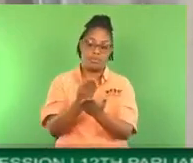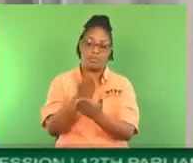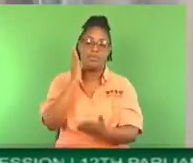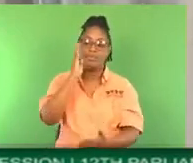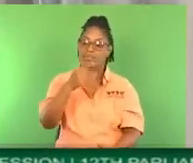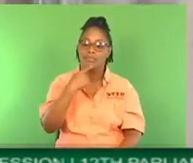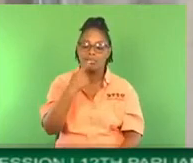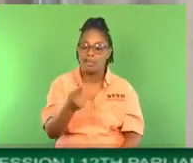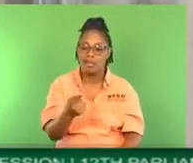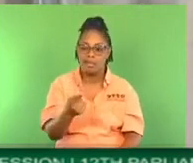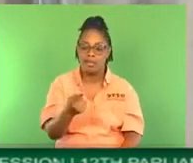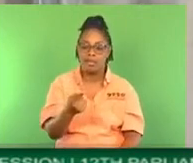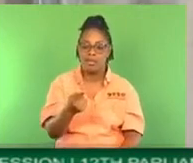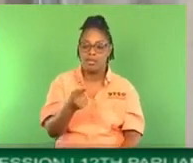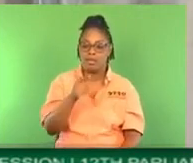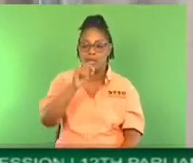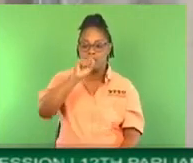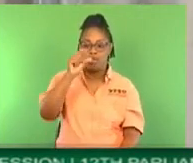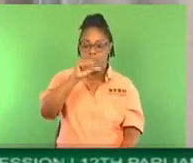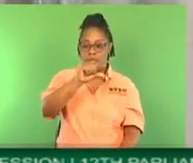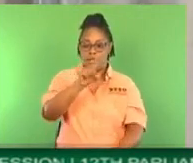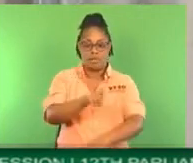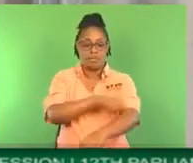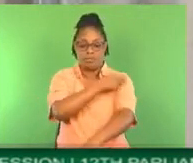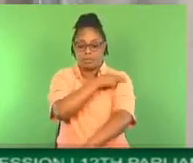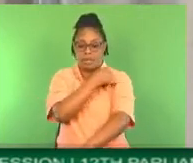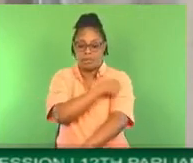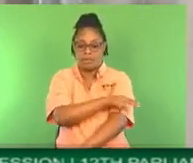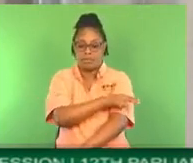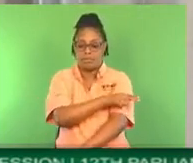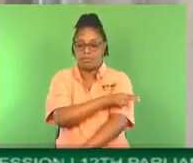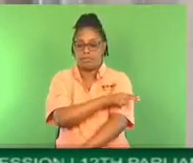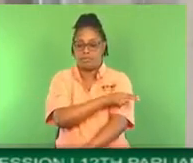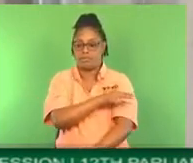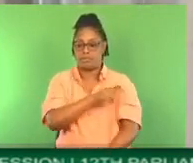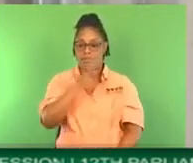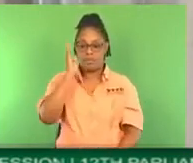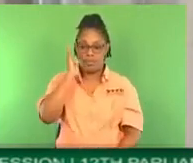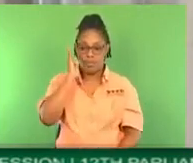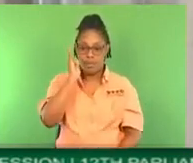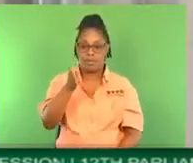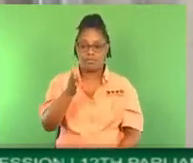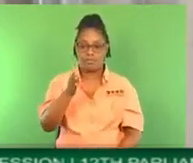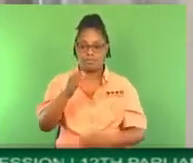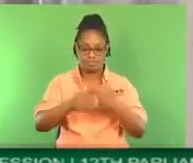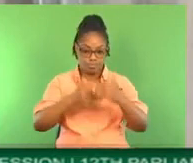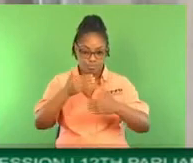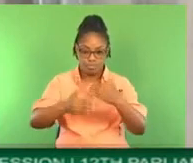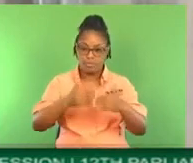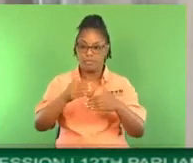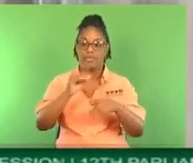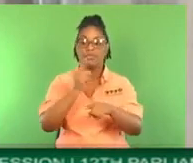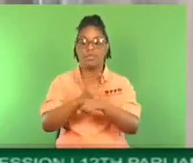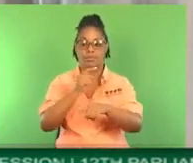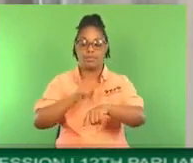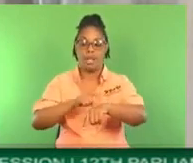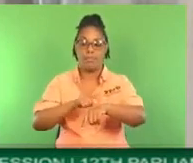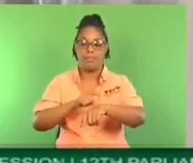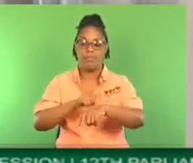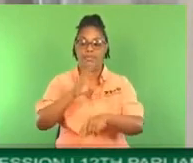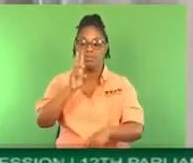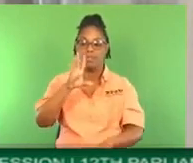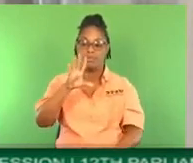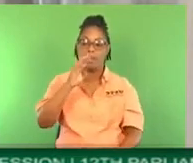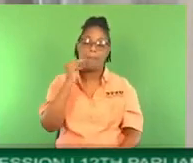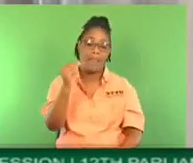that the Sangre Grande Hospital is coming at full pace. The sum of 65 million will be provided